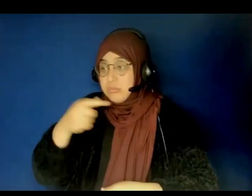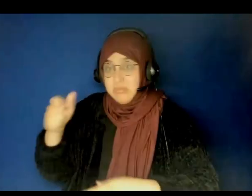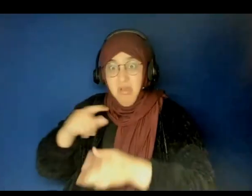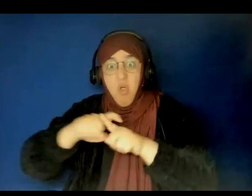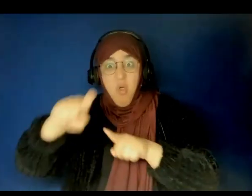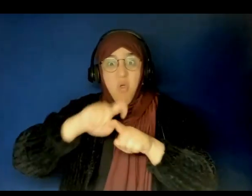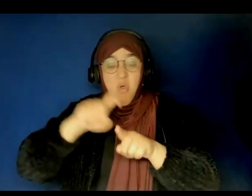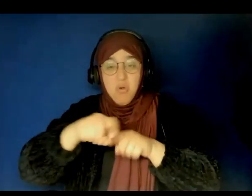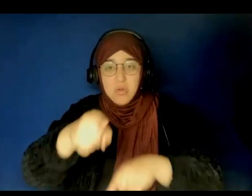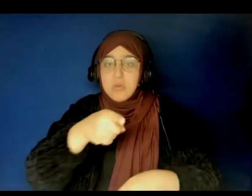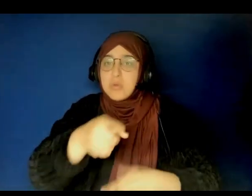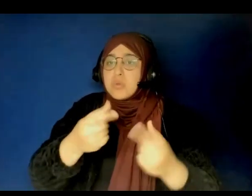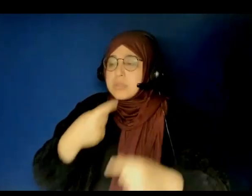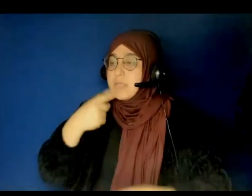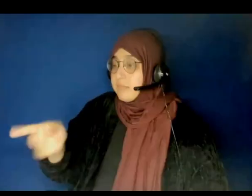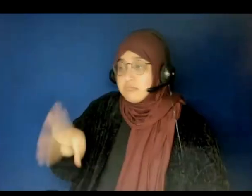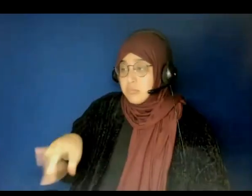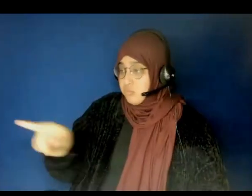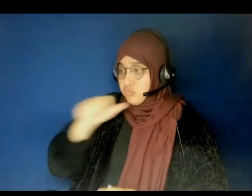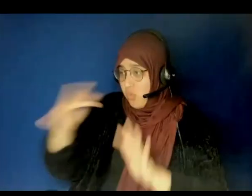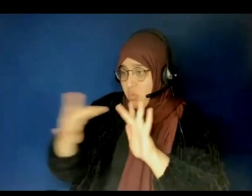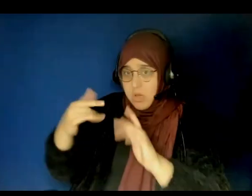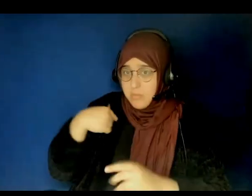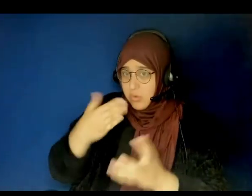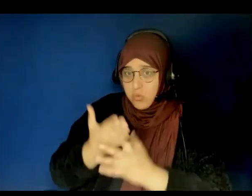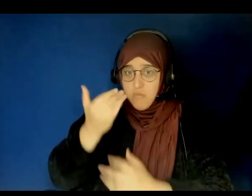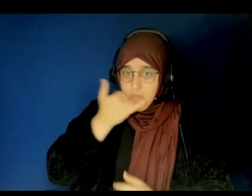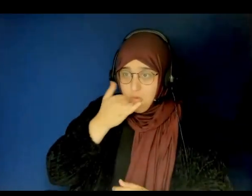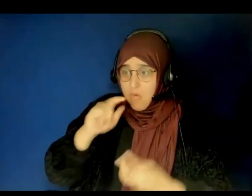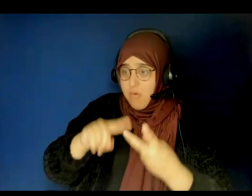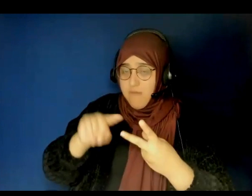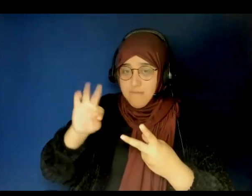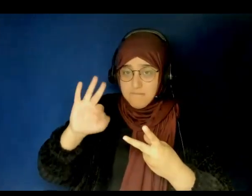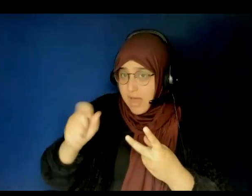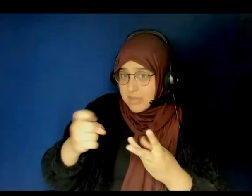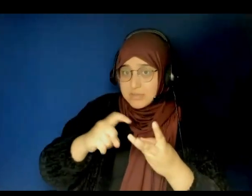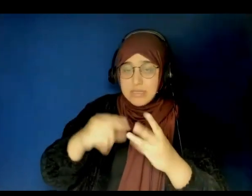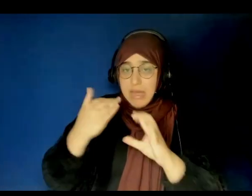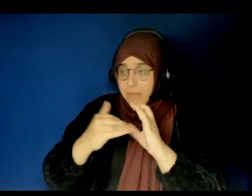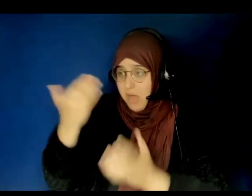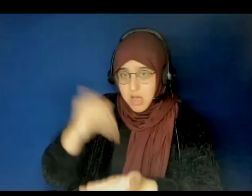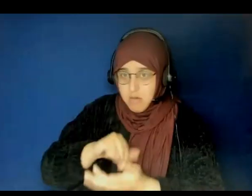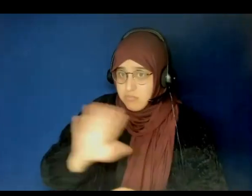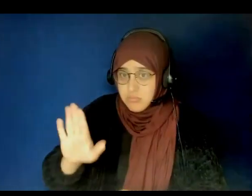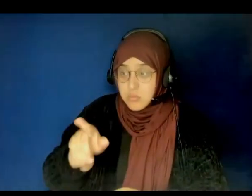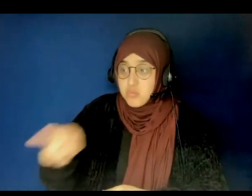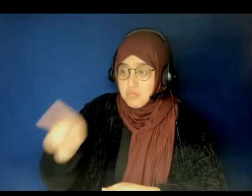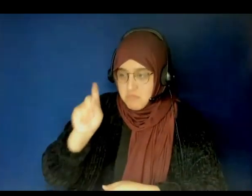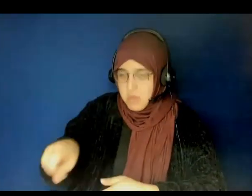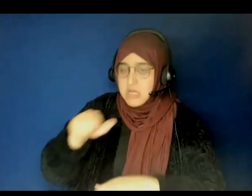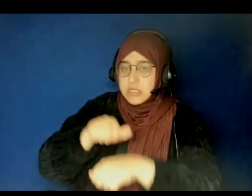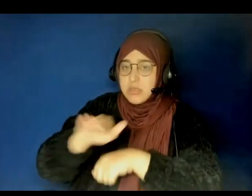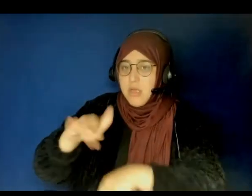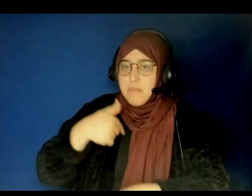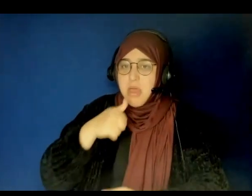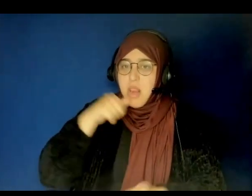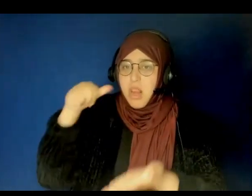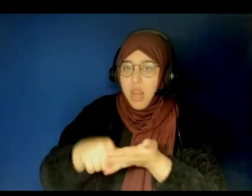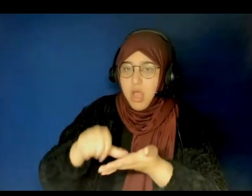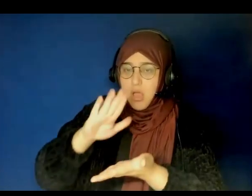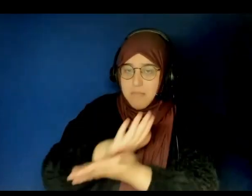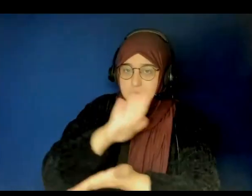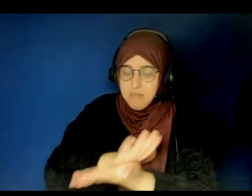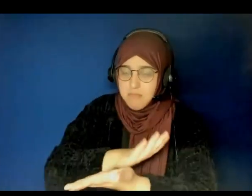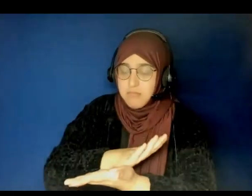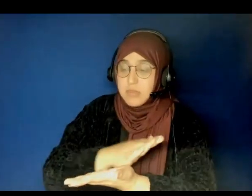again. Send me a certified letter stating the debt owed